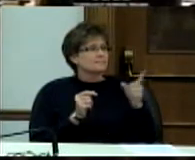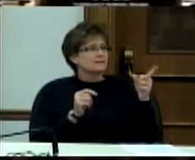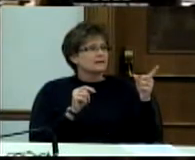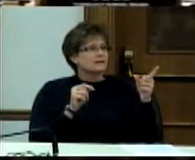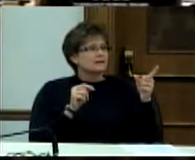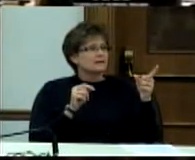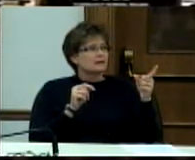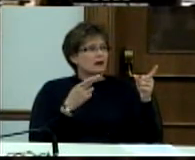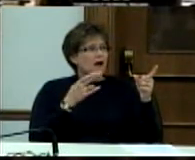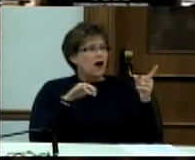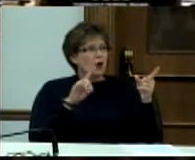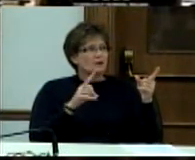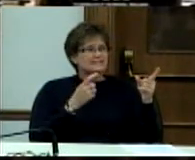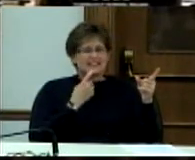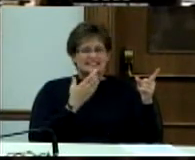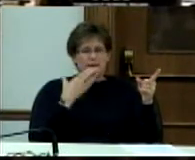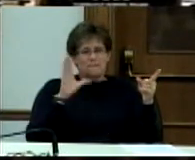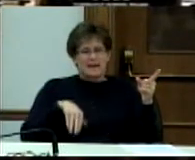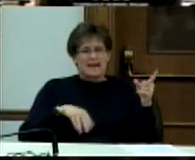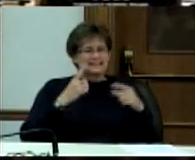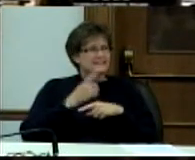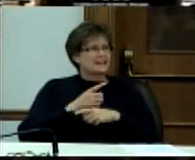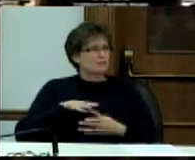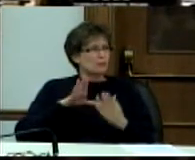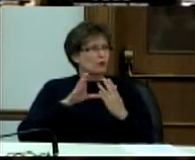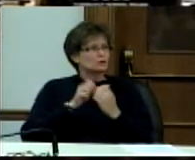I think this was kind of a Band-Aid approach, wasn't it?